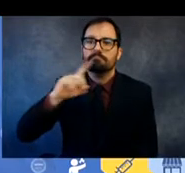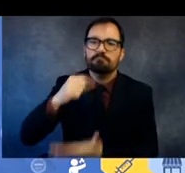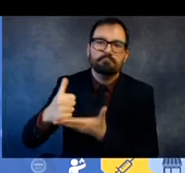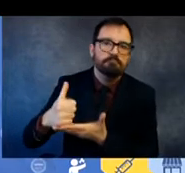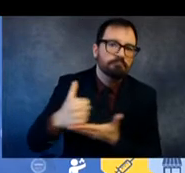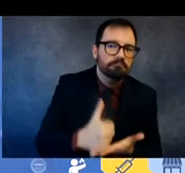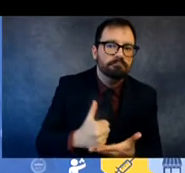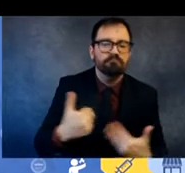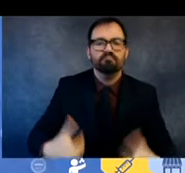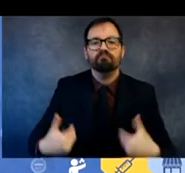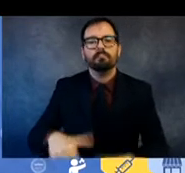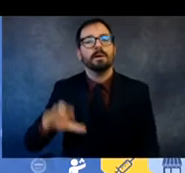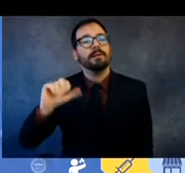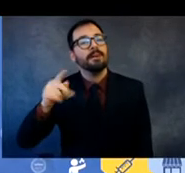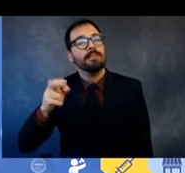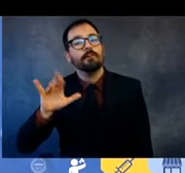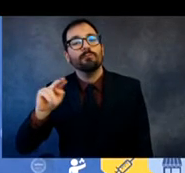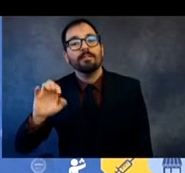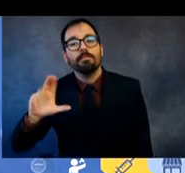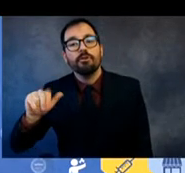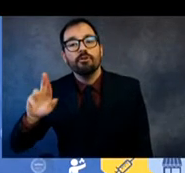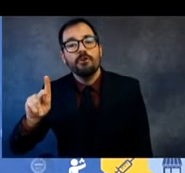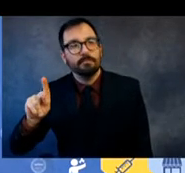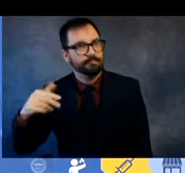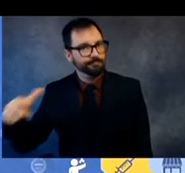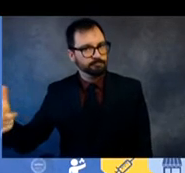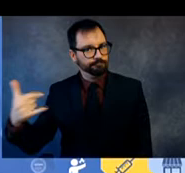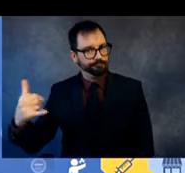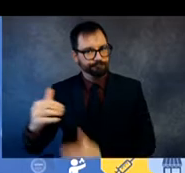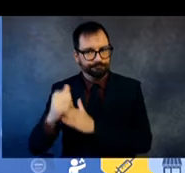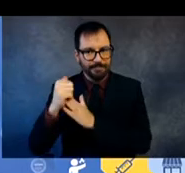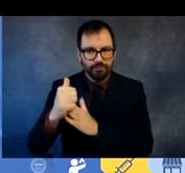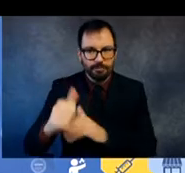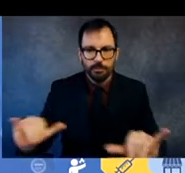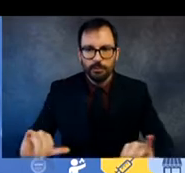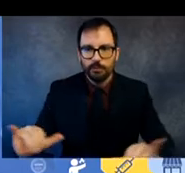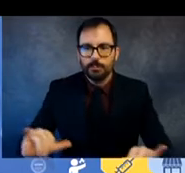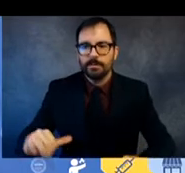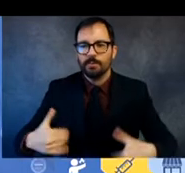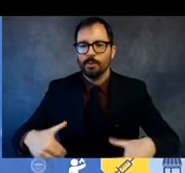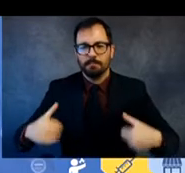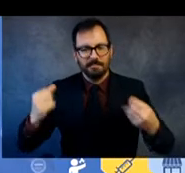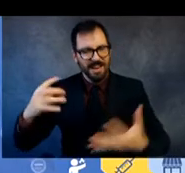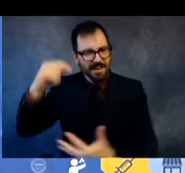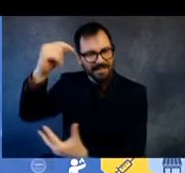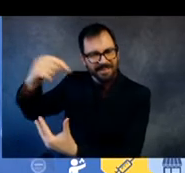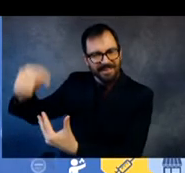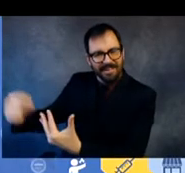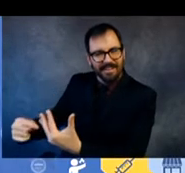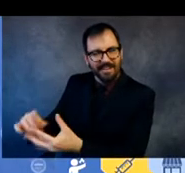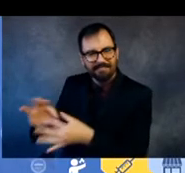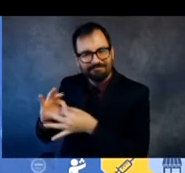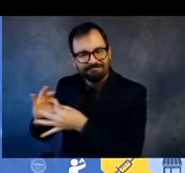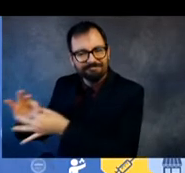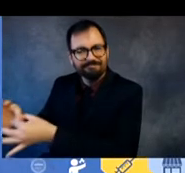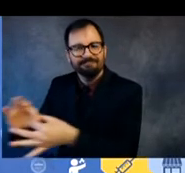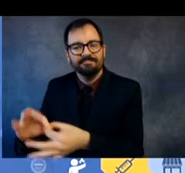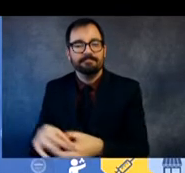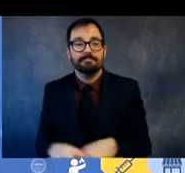delegation. And in coordinating for the efforts in the city of Boston, Congresswoman Ayanna Pressley was